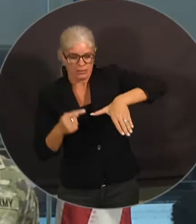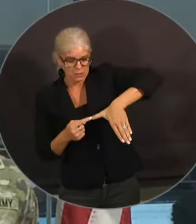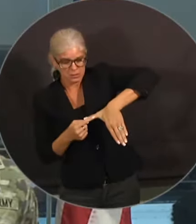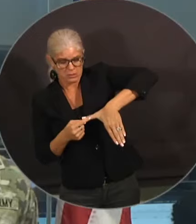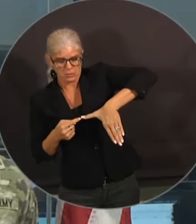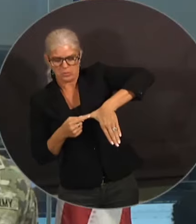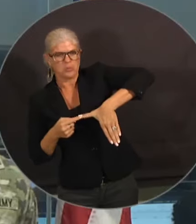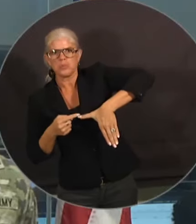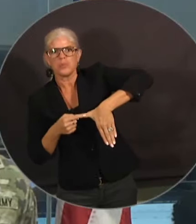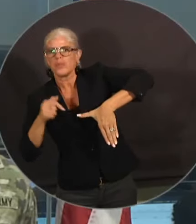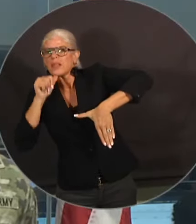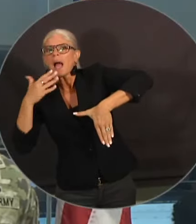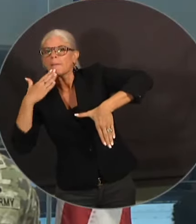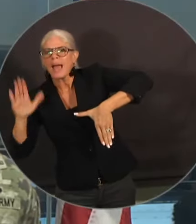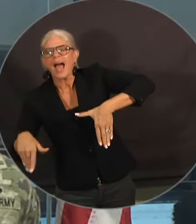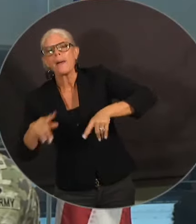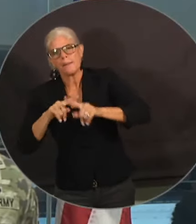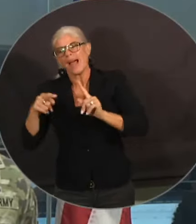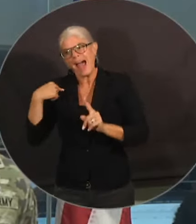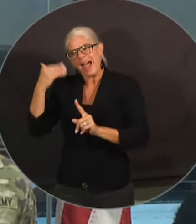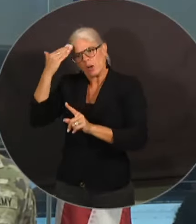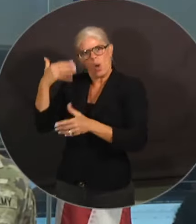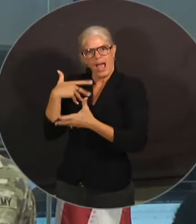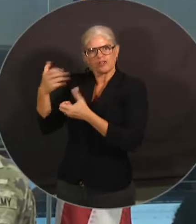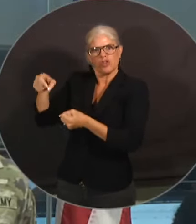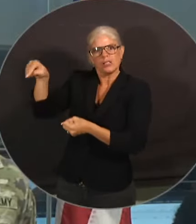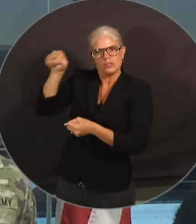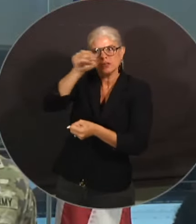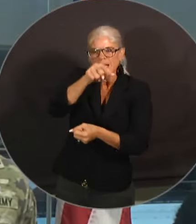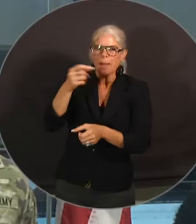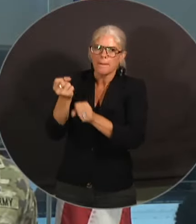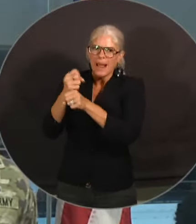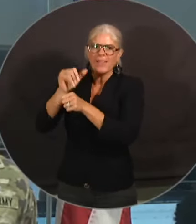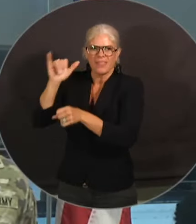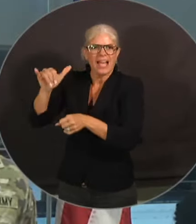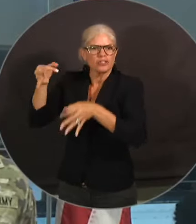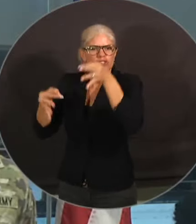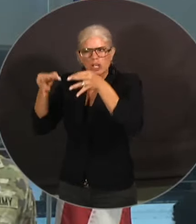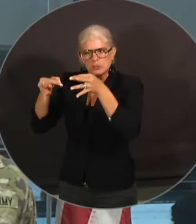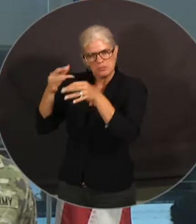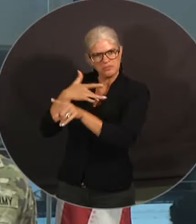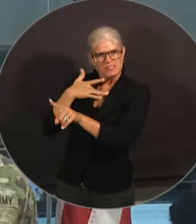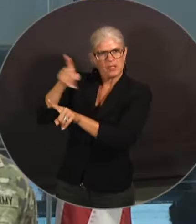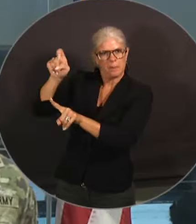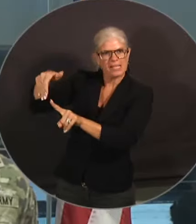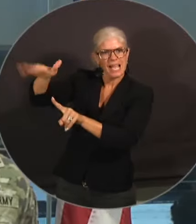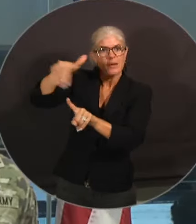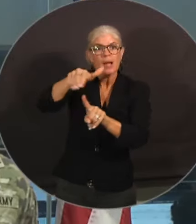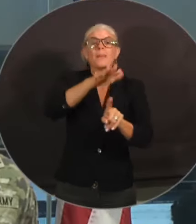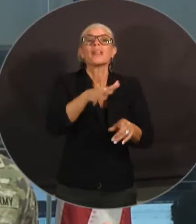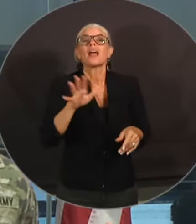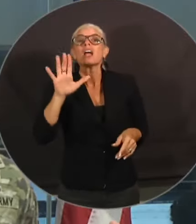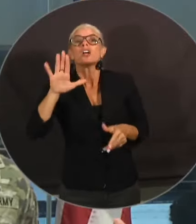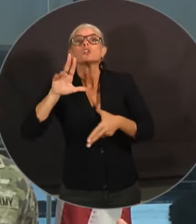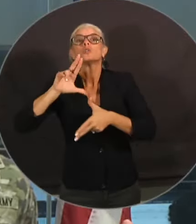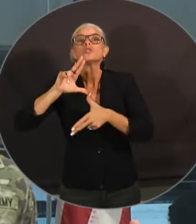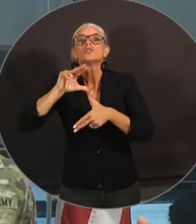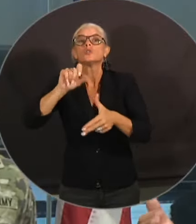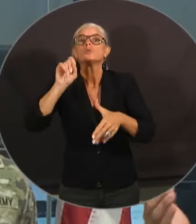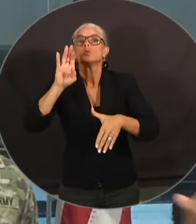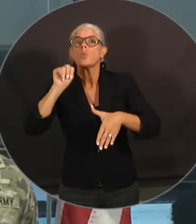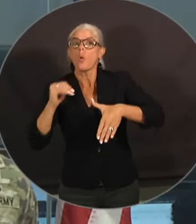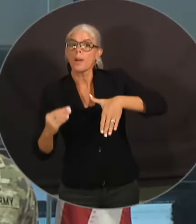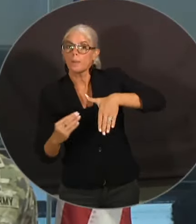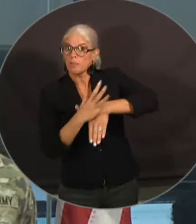their judgments about that. But we do have, in almost every storm, we have people that are not doing anything